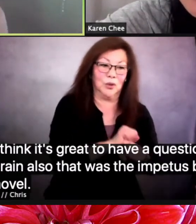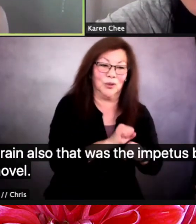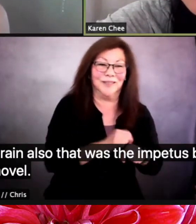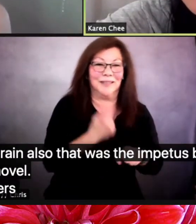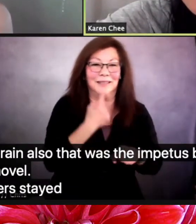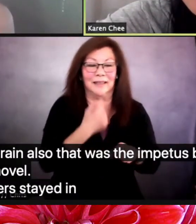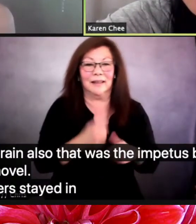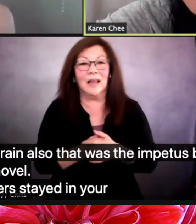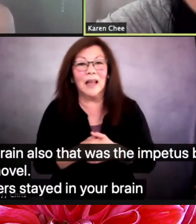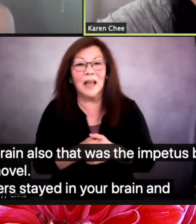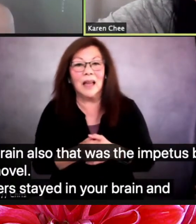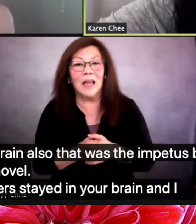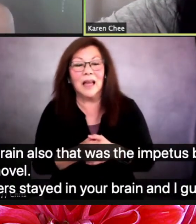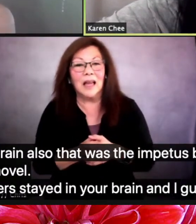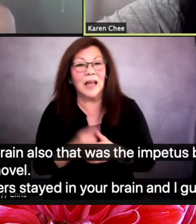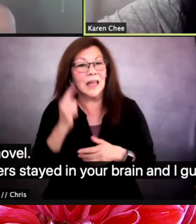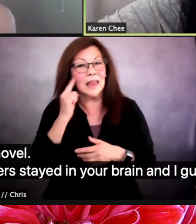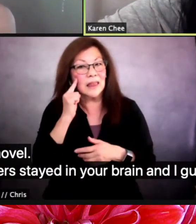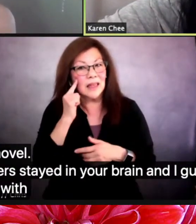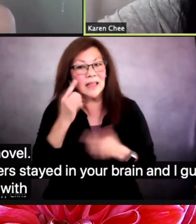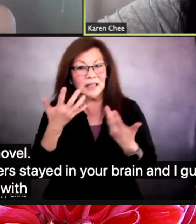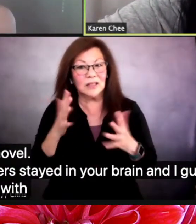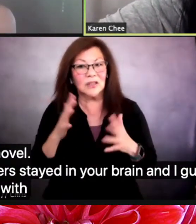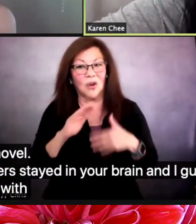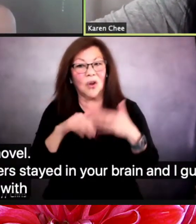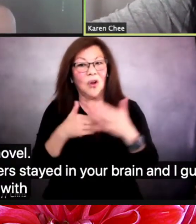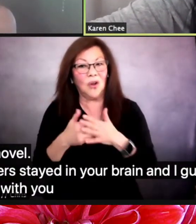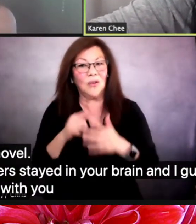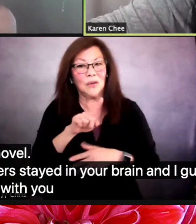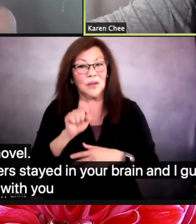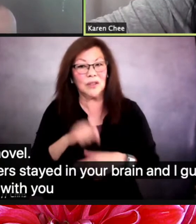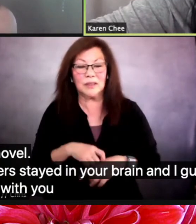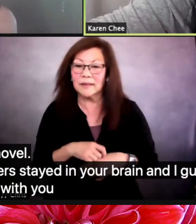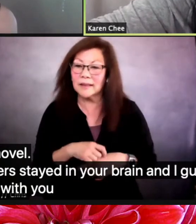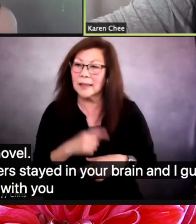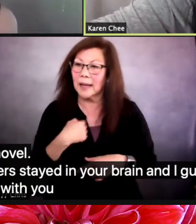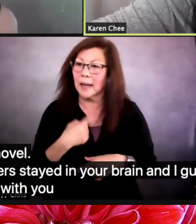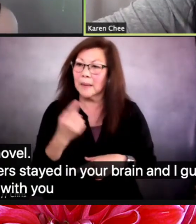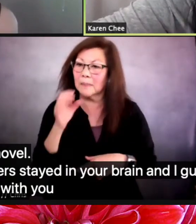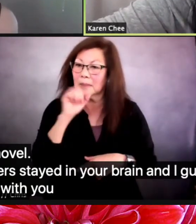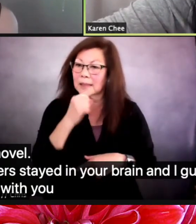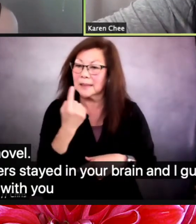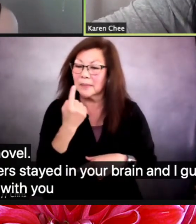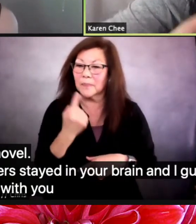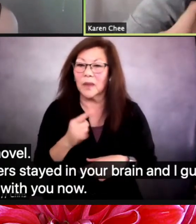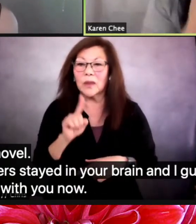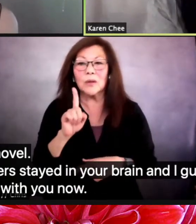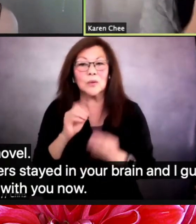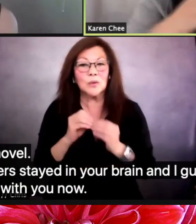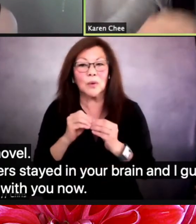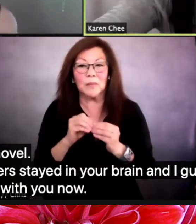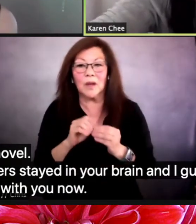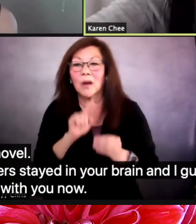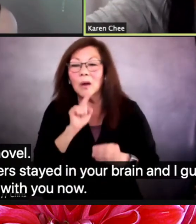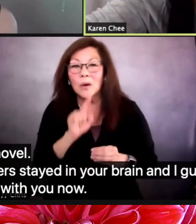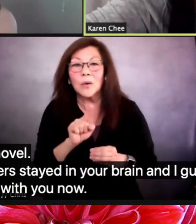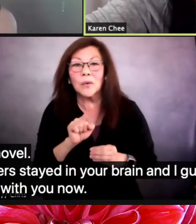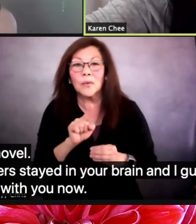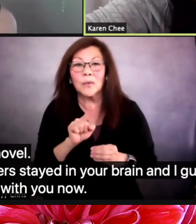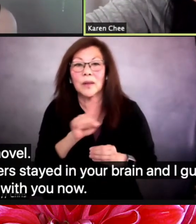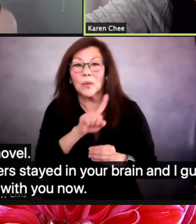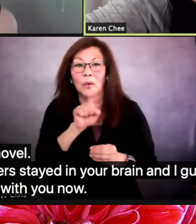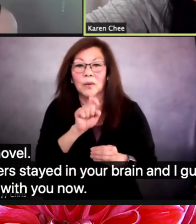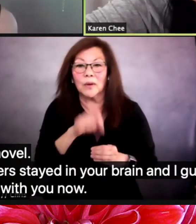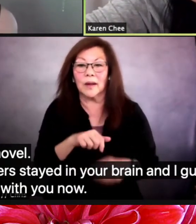I think those are all the questions. Is that true? Did I miss any? There's one more. Actually, this is one that